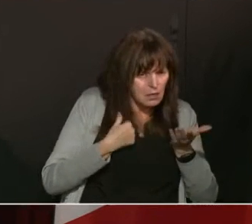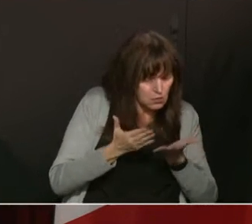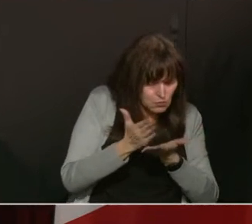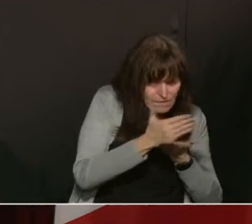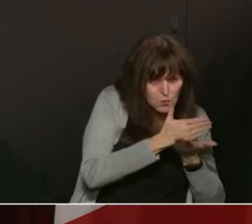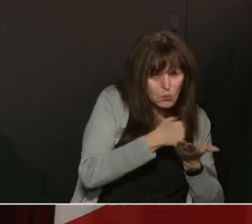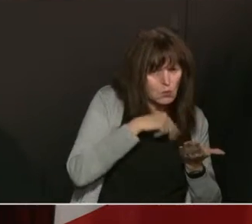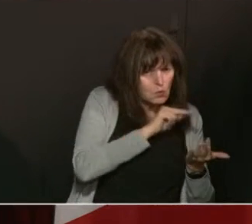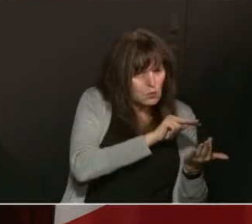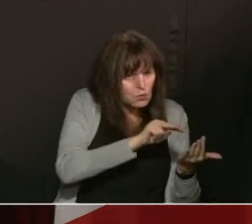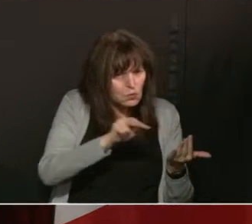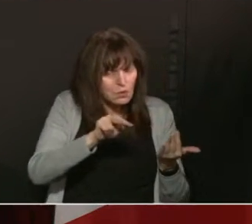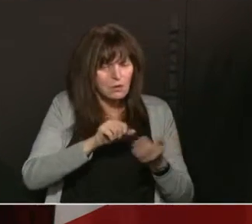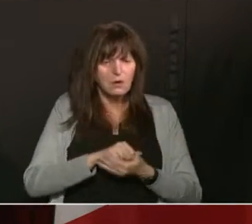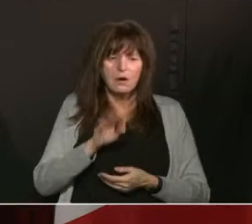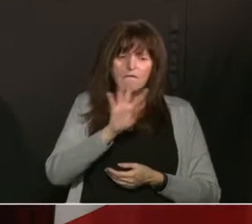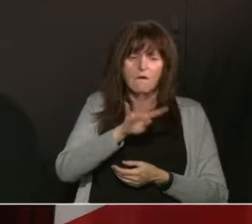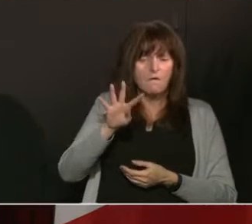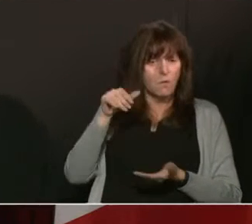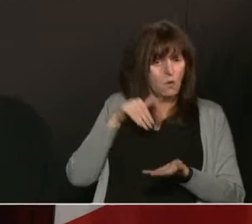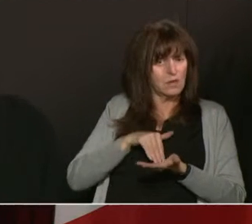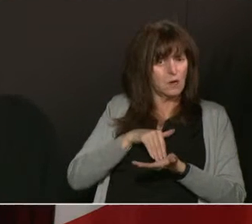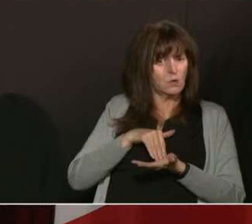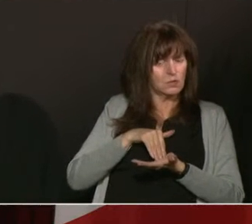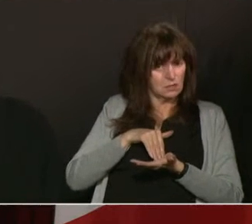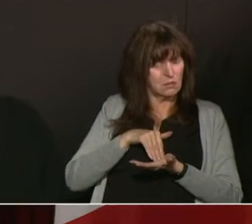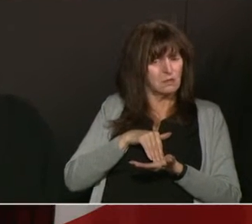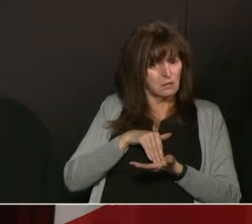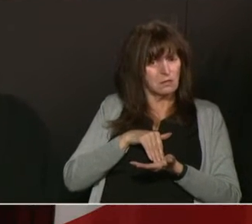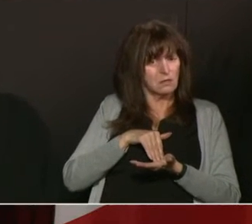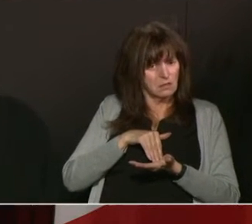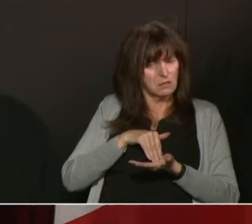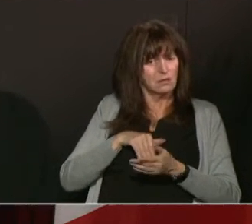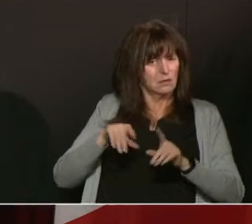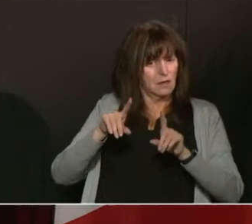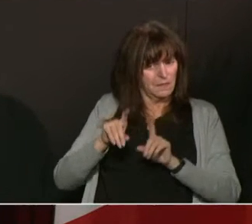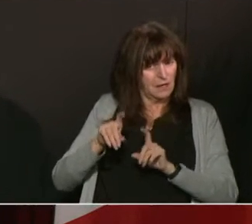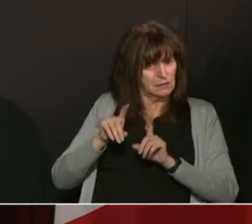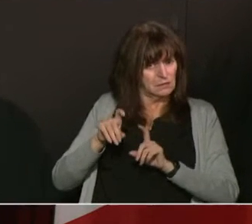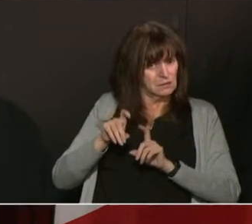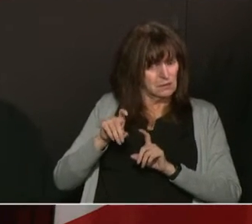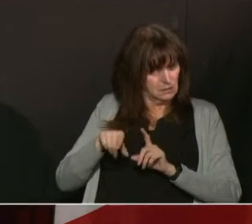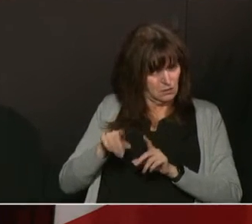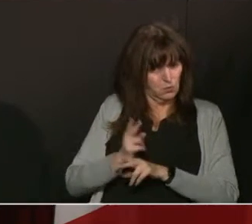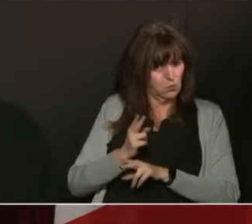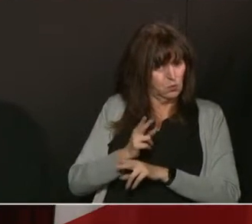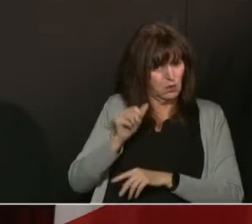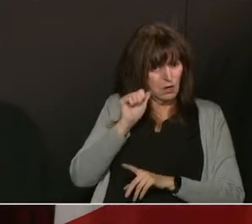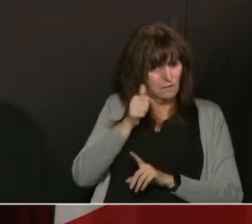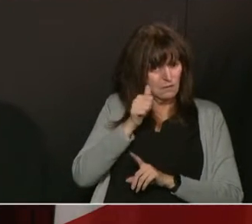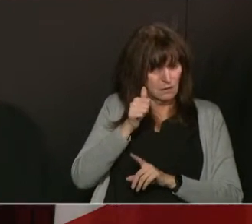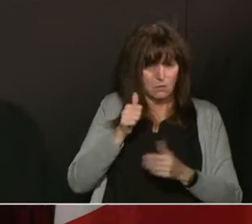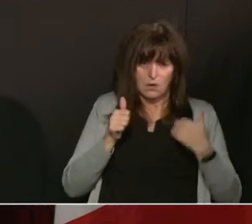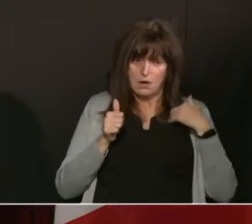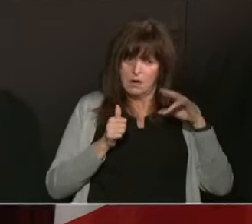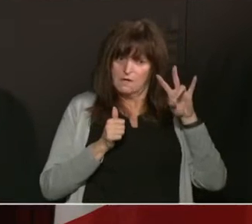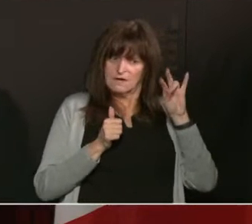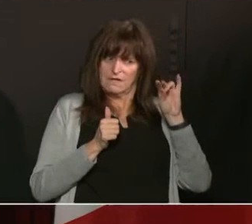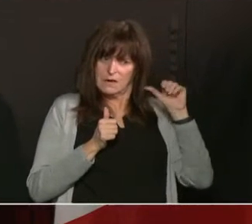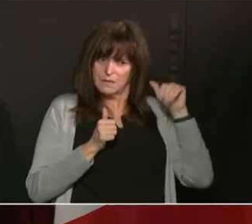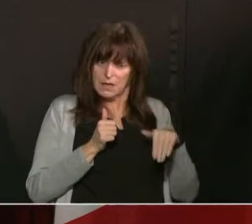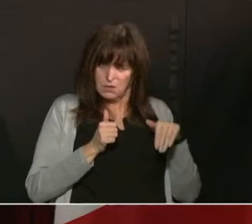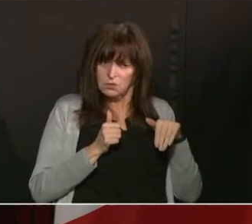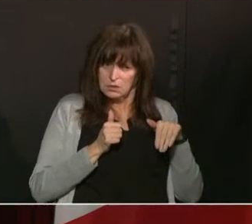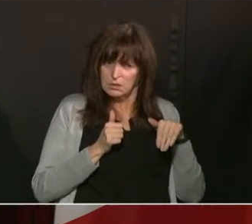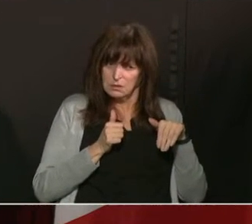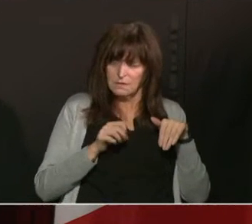44,000 of the 70,000 PCR tests used on a daily basis recently. So we're not at our full capacity yet, but we want to keep